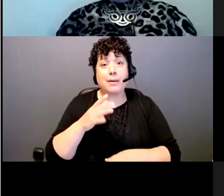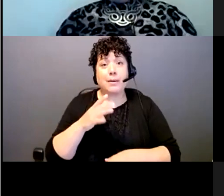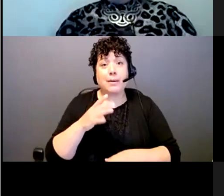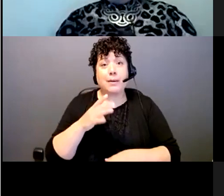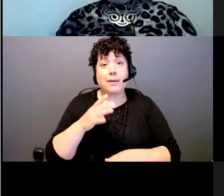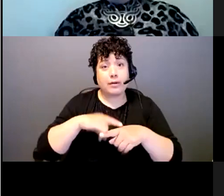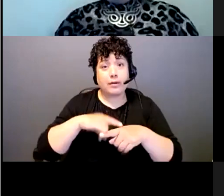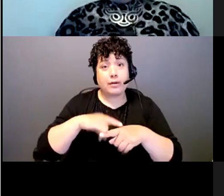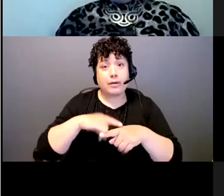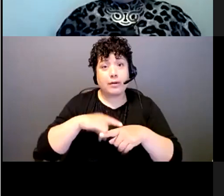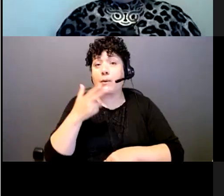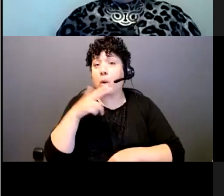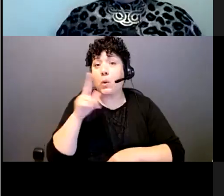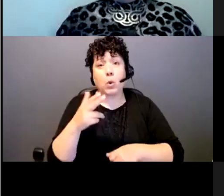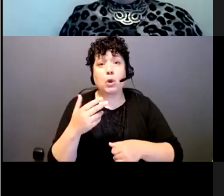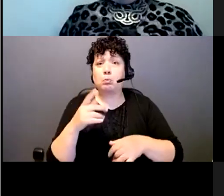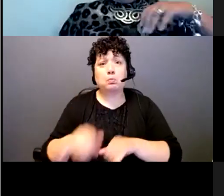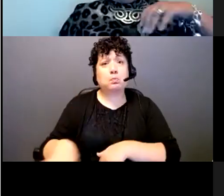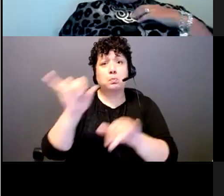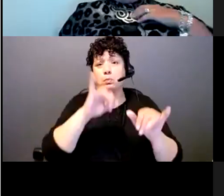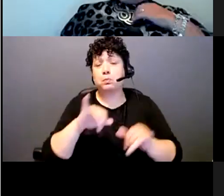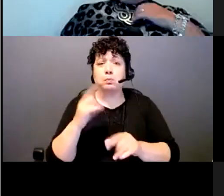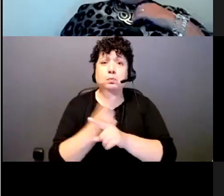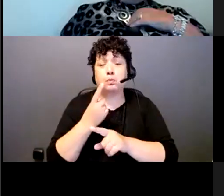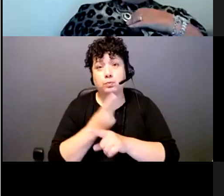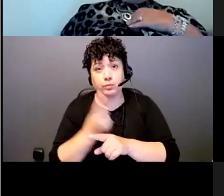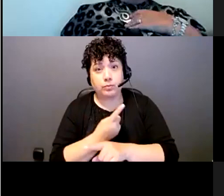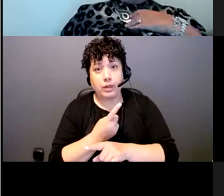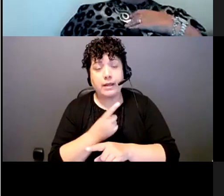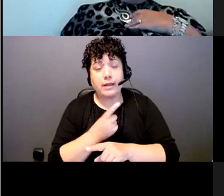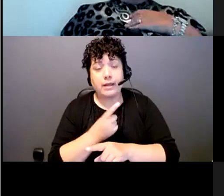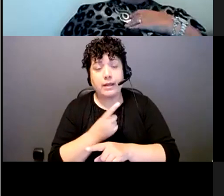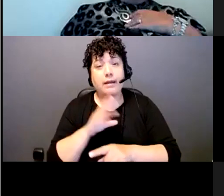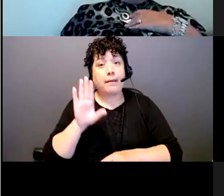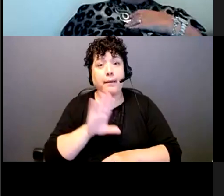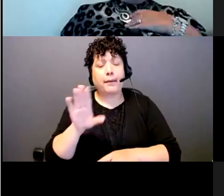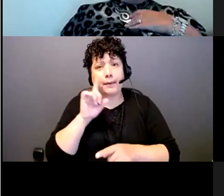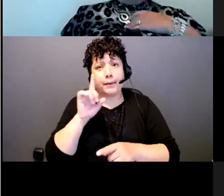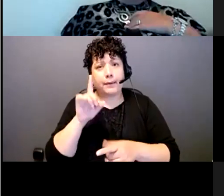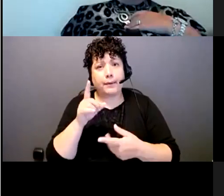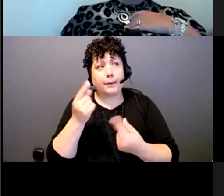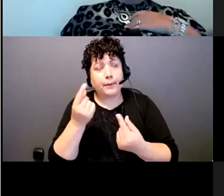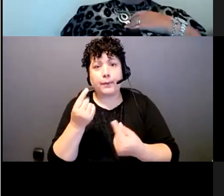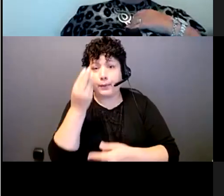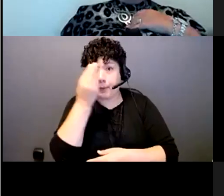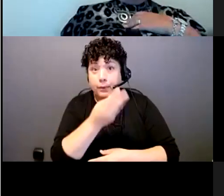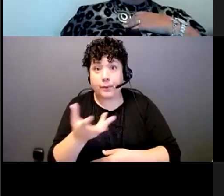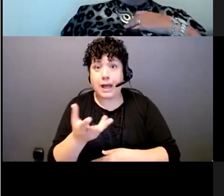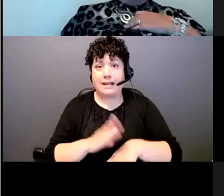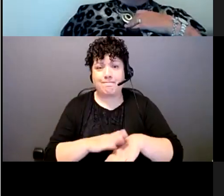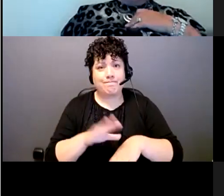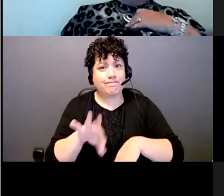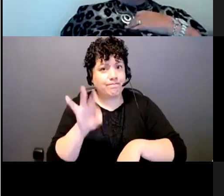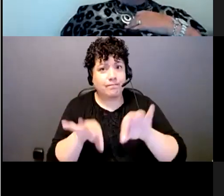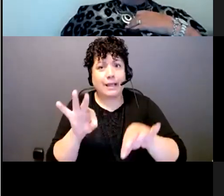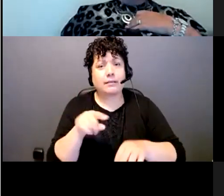smoking was sort of mainstream, it came to the public that it is a carcinogen, and